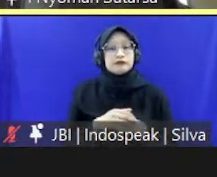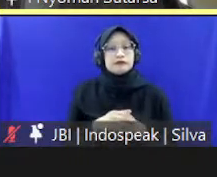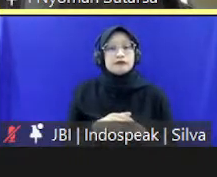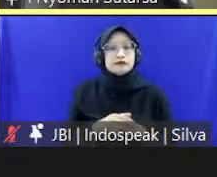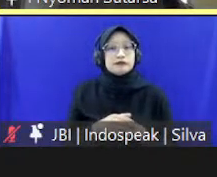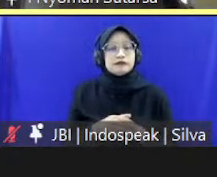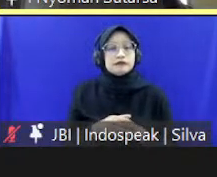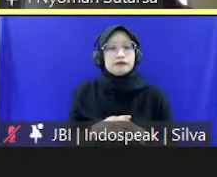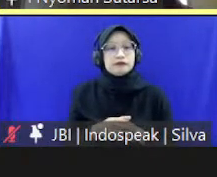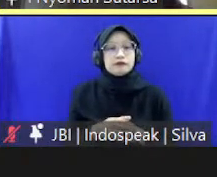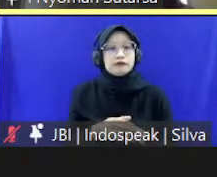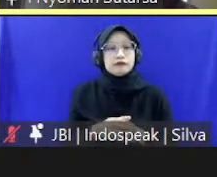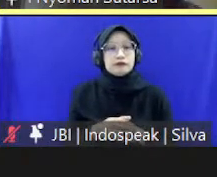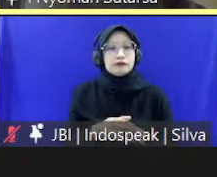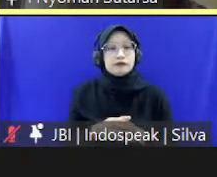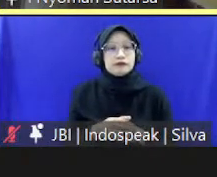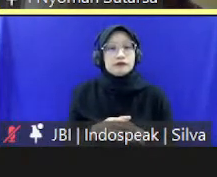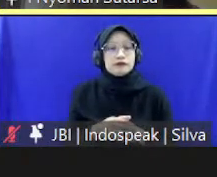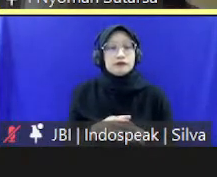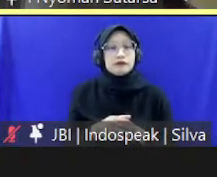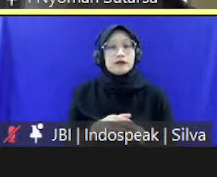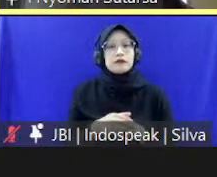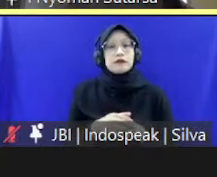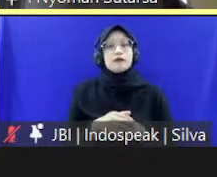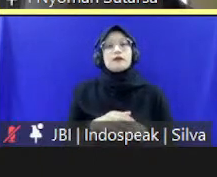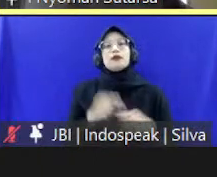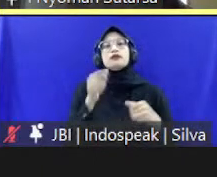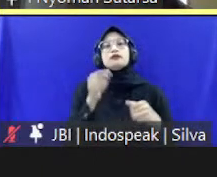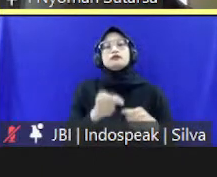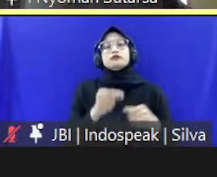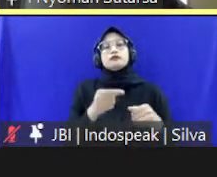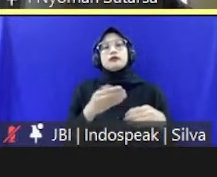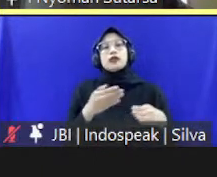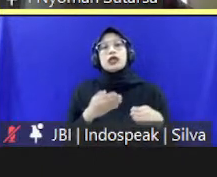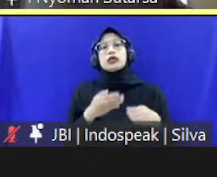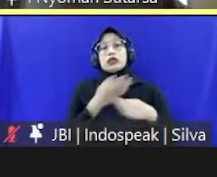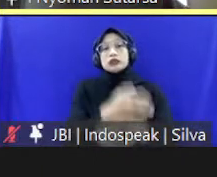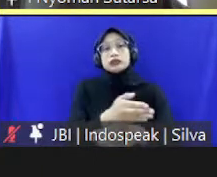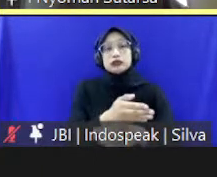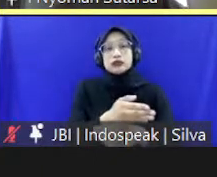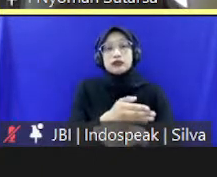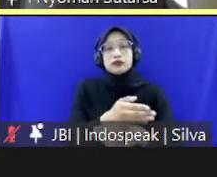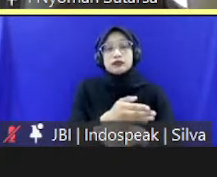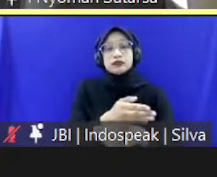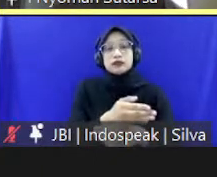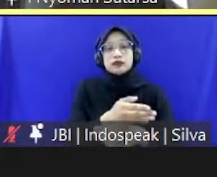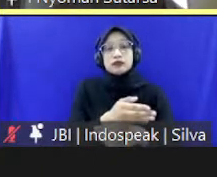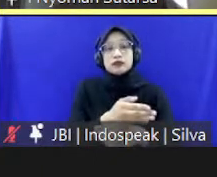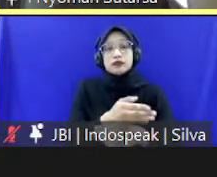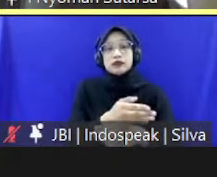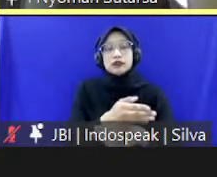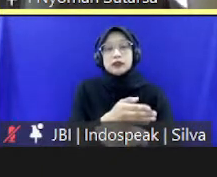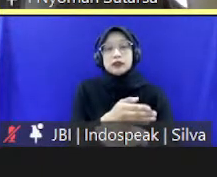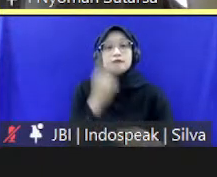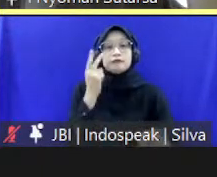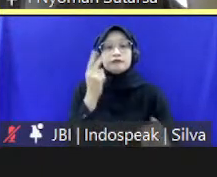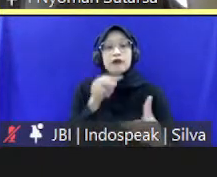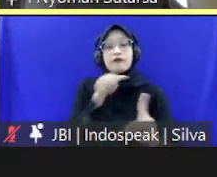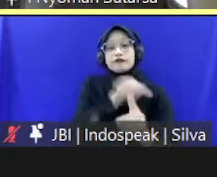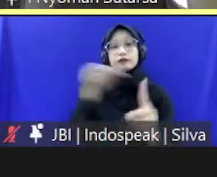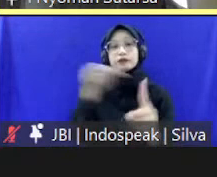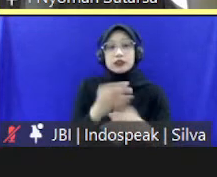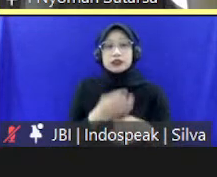factors. Why intersectionality beneficial? So it provides critical value to the analysis